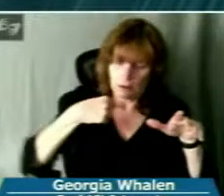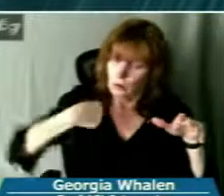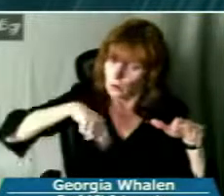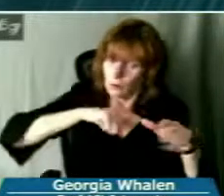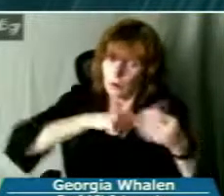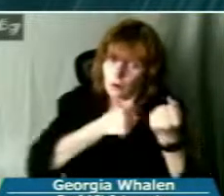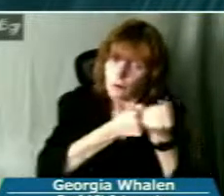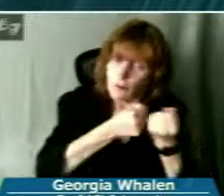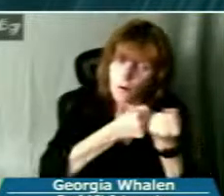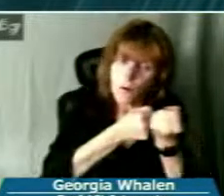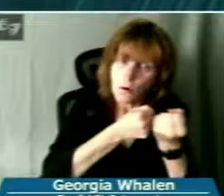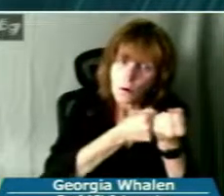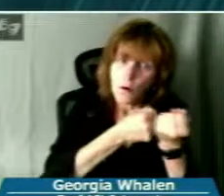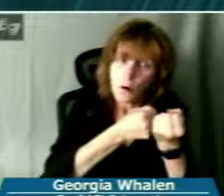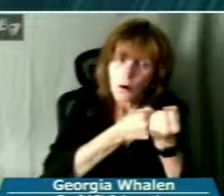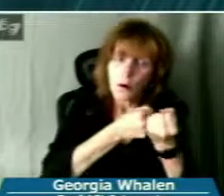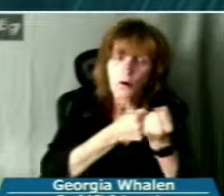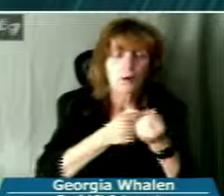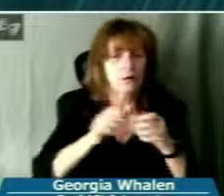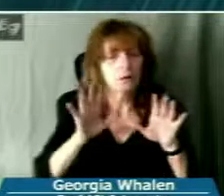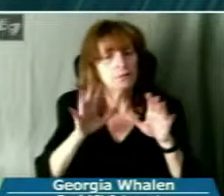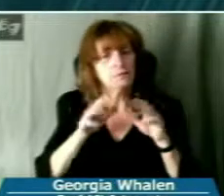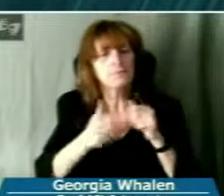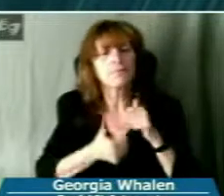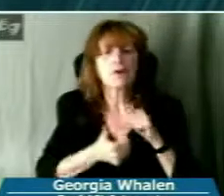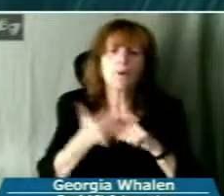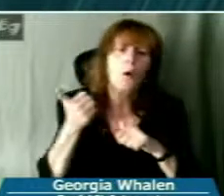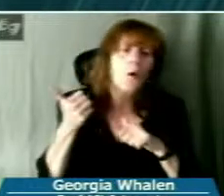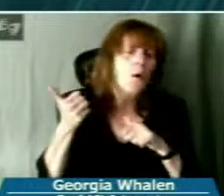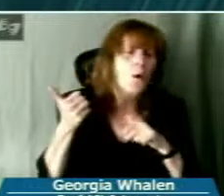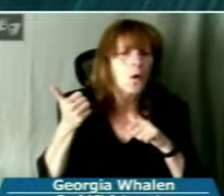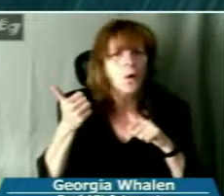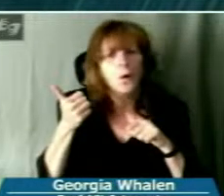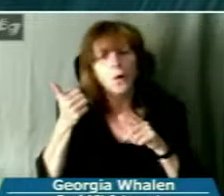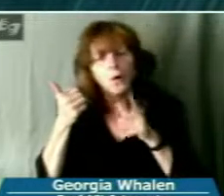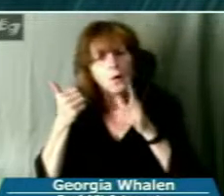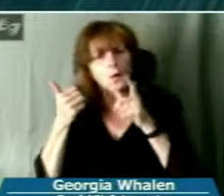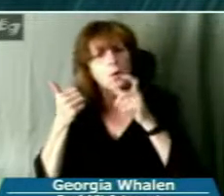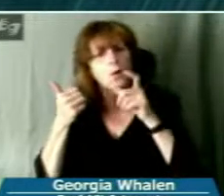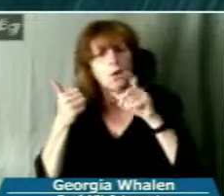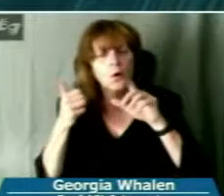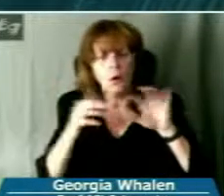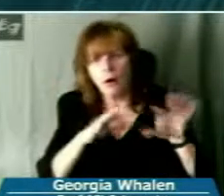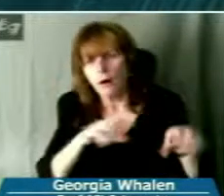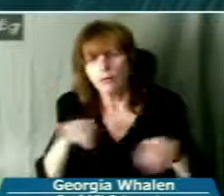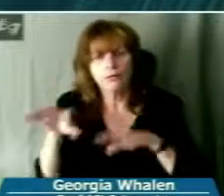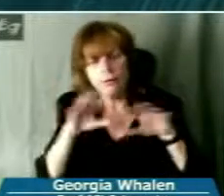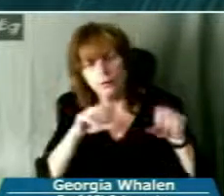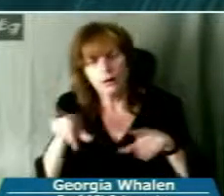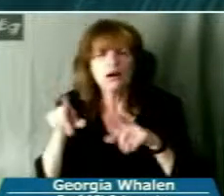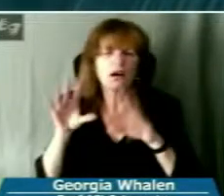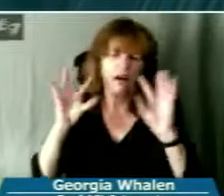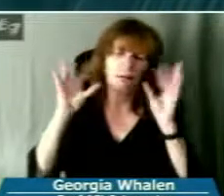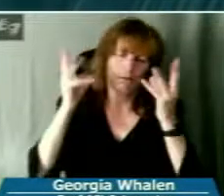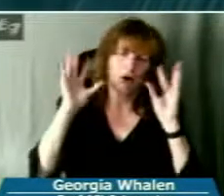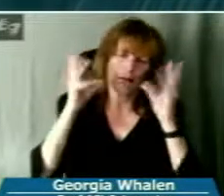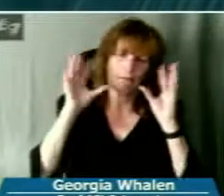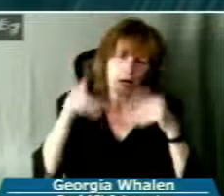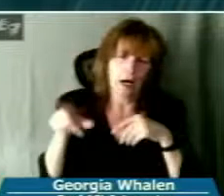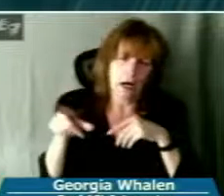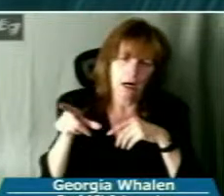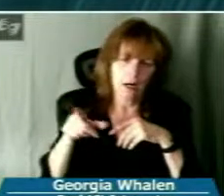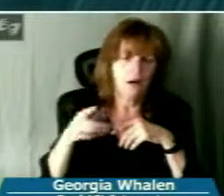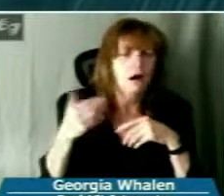the largest portion of the operation was through paramedic service. They did use a command model for this, as they do with